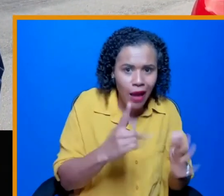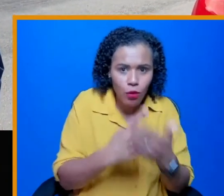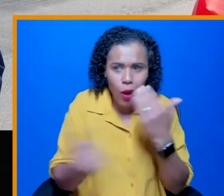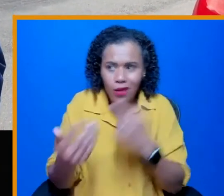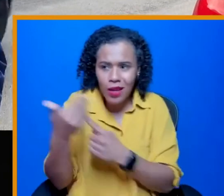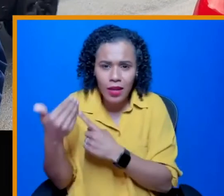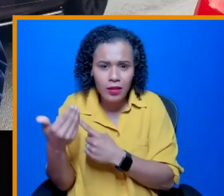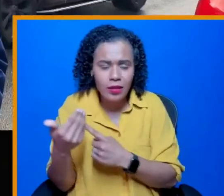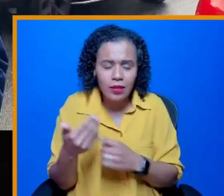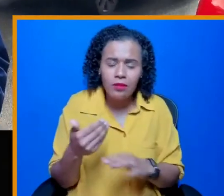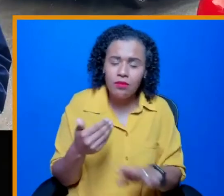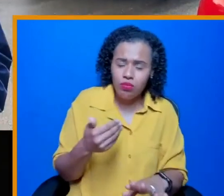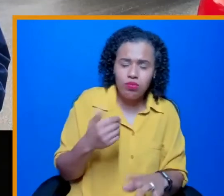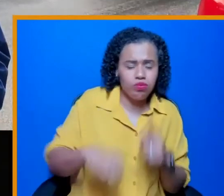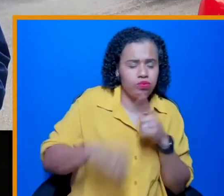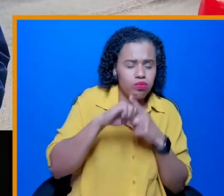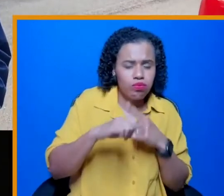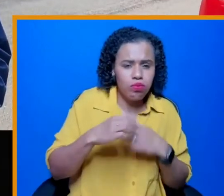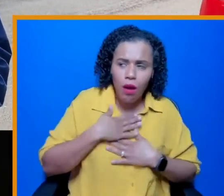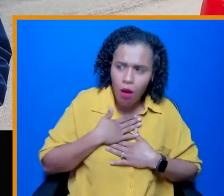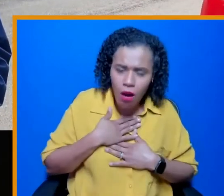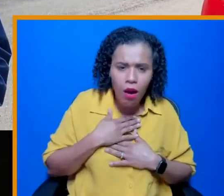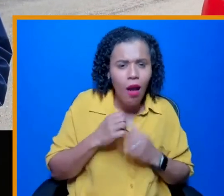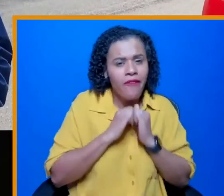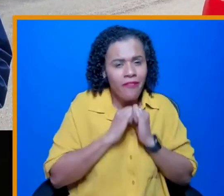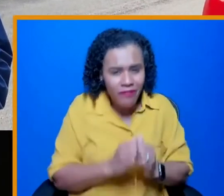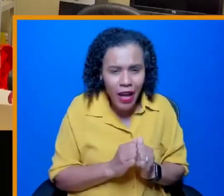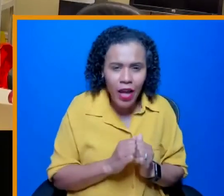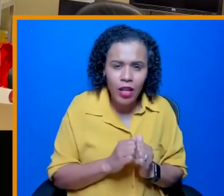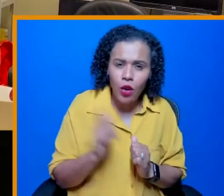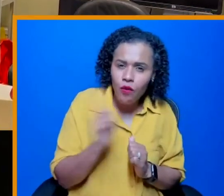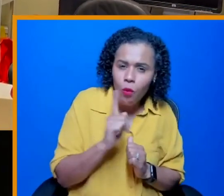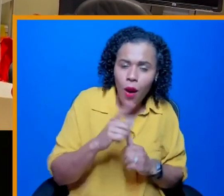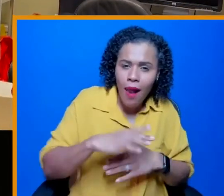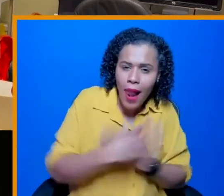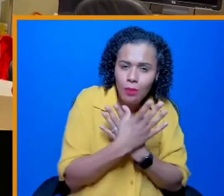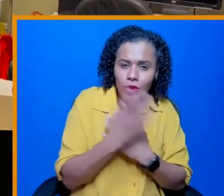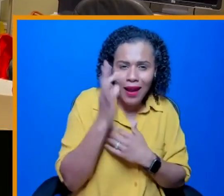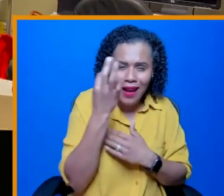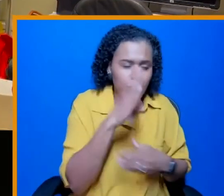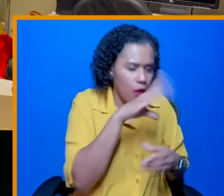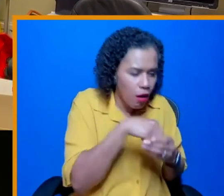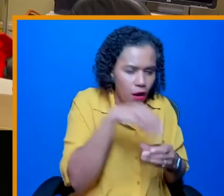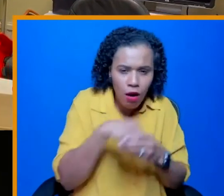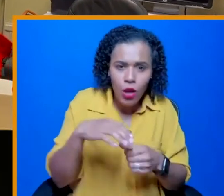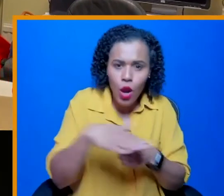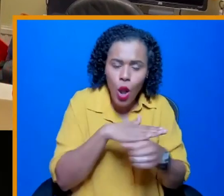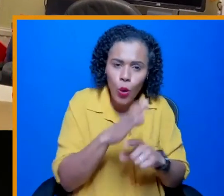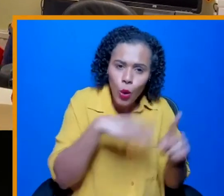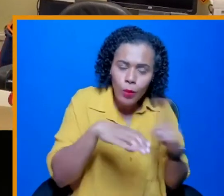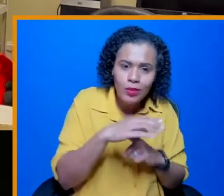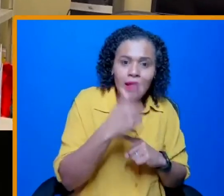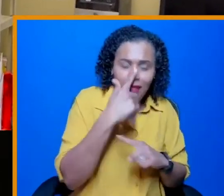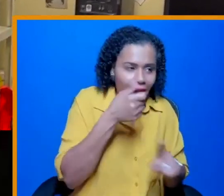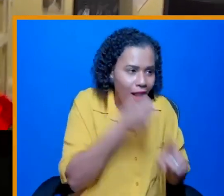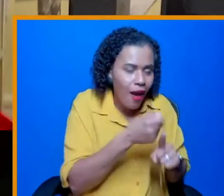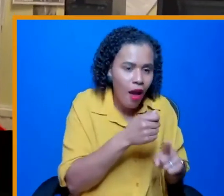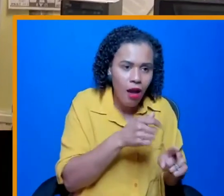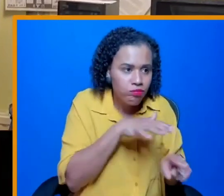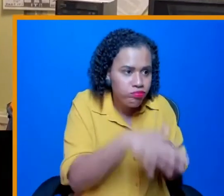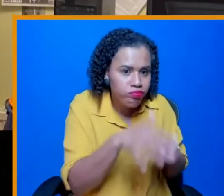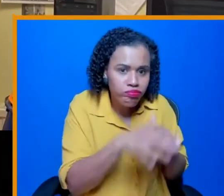real value of having Liberal Democrat councillors embedded into their local communities and the differences they can make. And that's why I'm